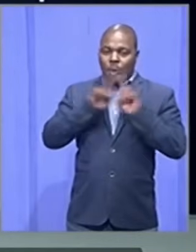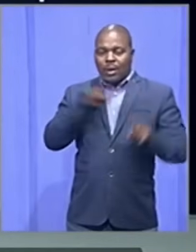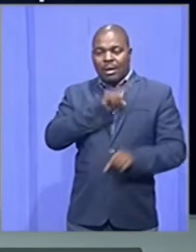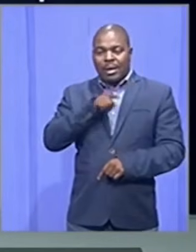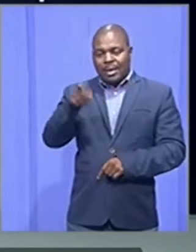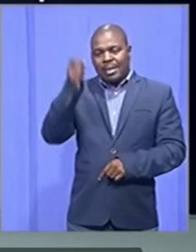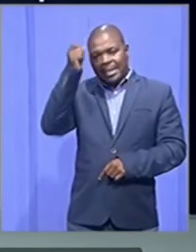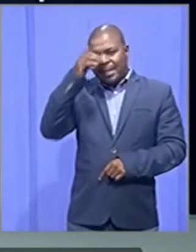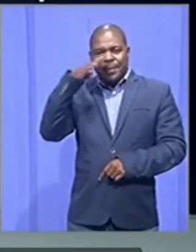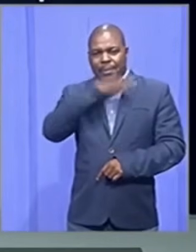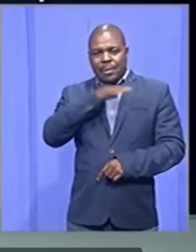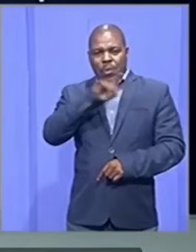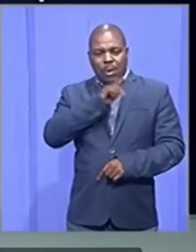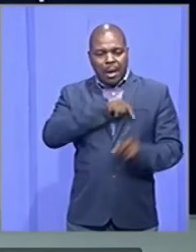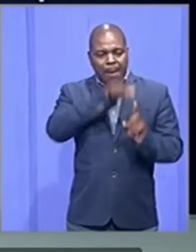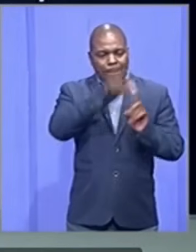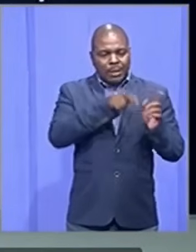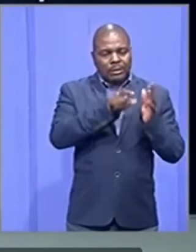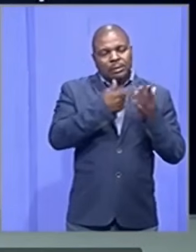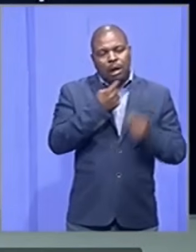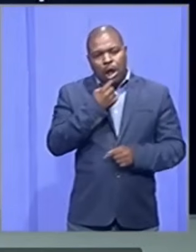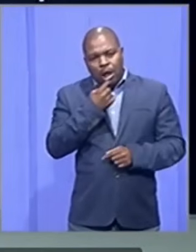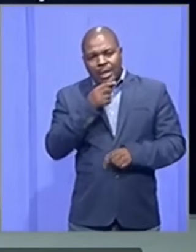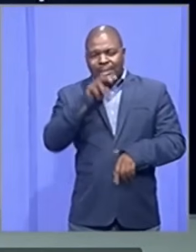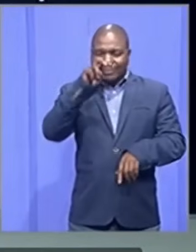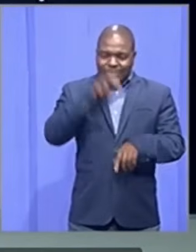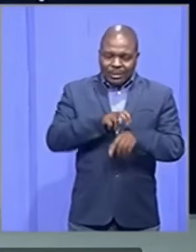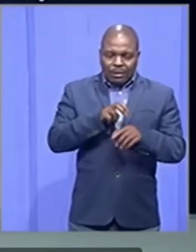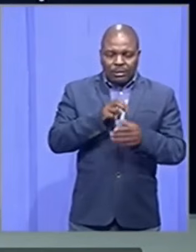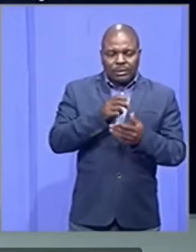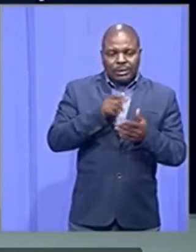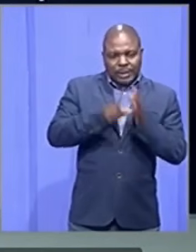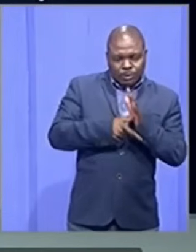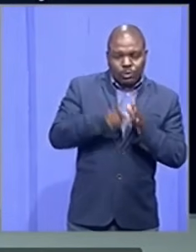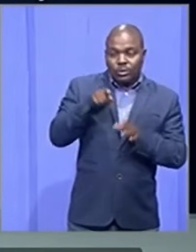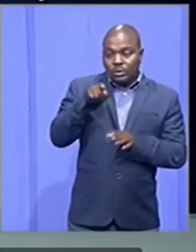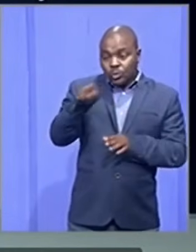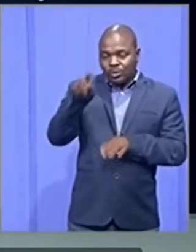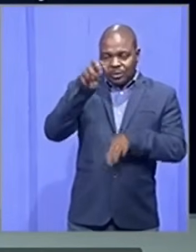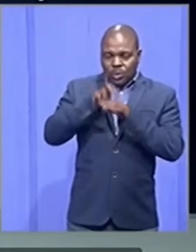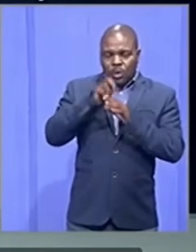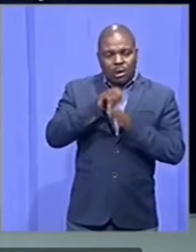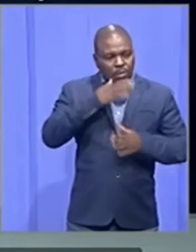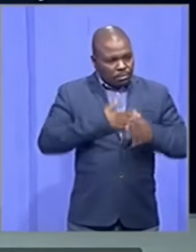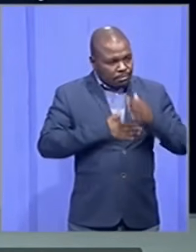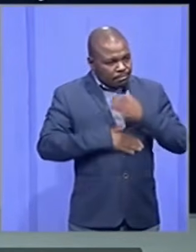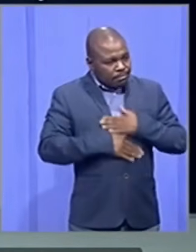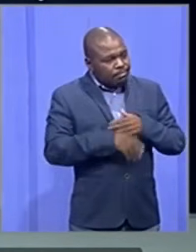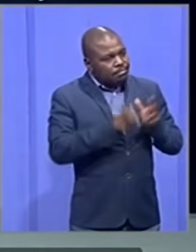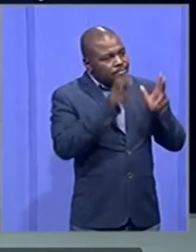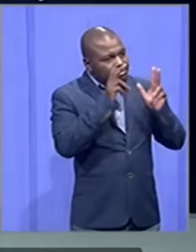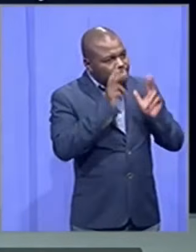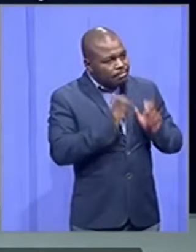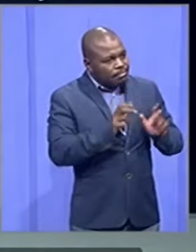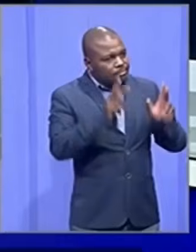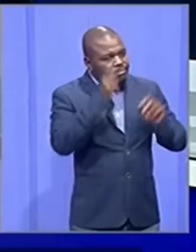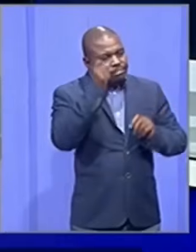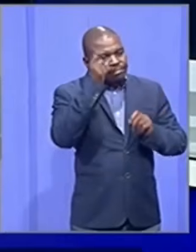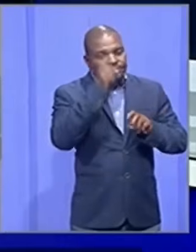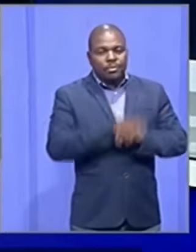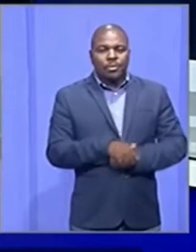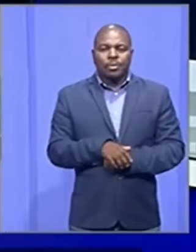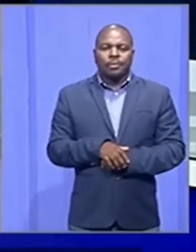hore motho e leng bohole ya o itlhokela nako ya hae o hloka patience hore o mo utlwe a bua a qete. E se le